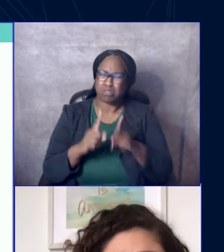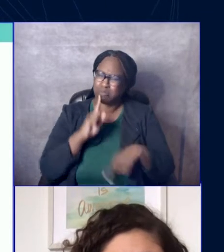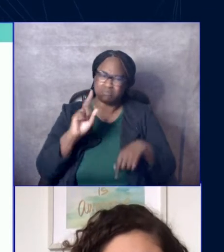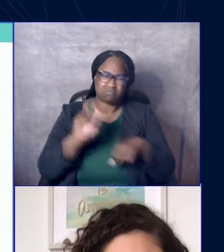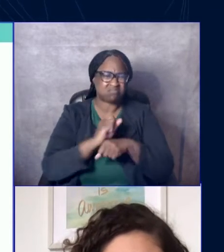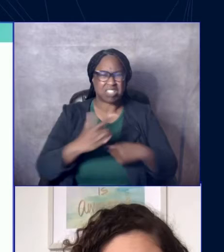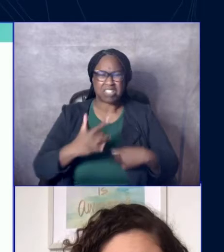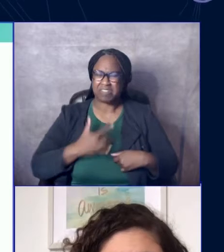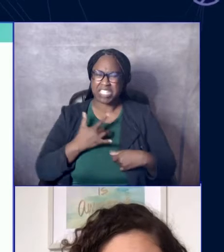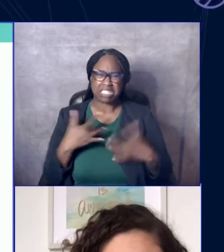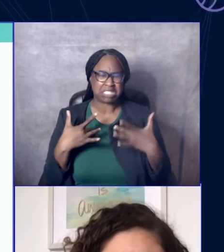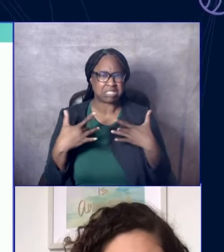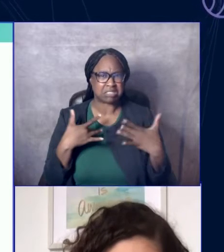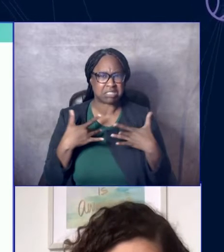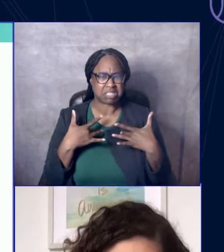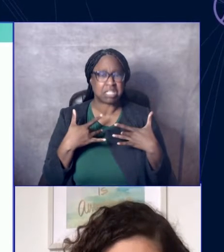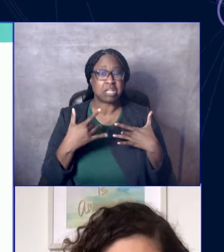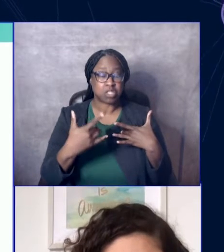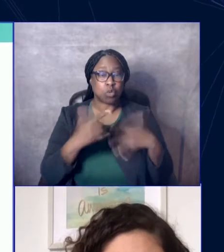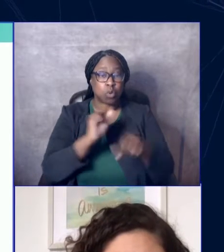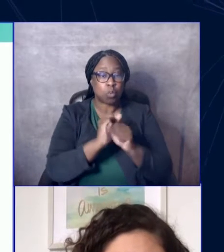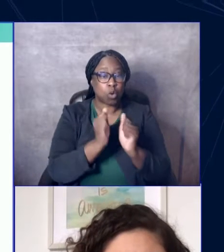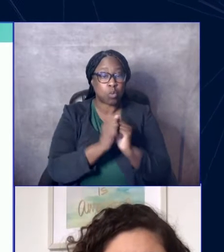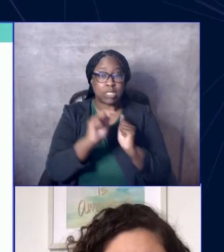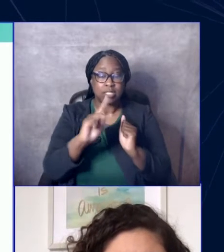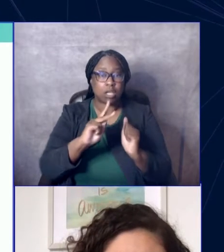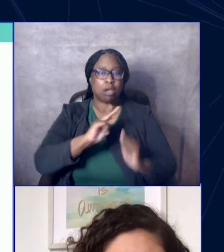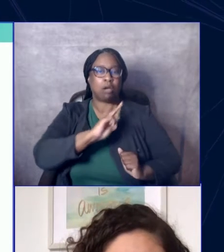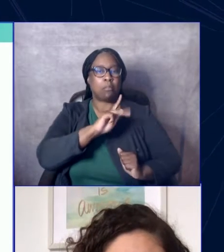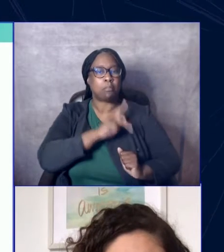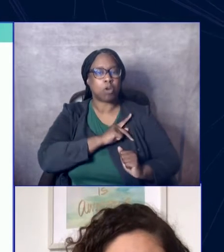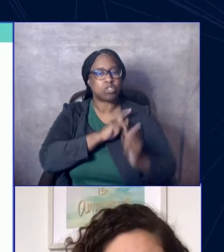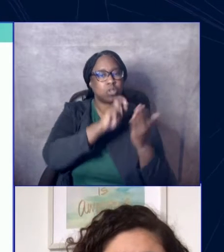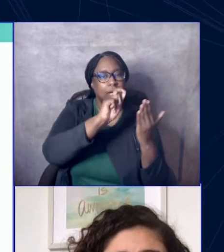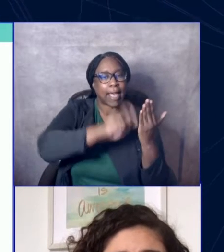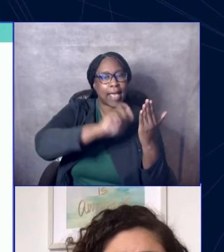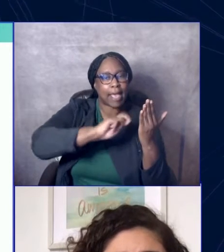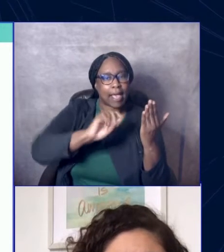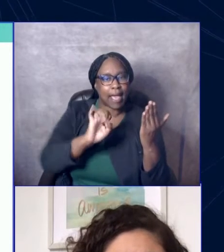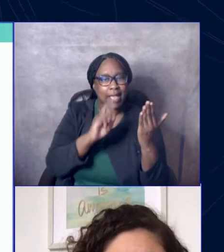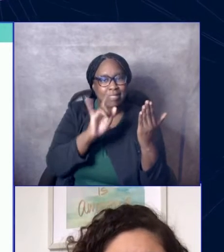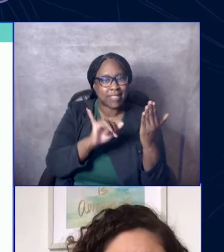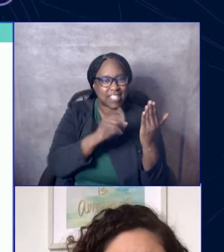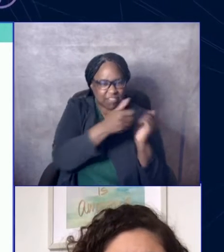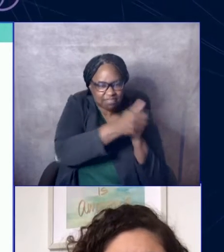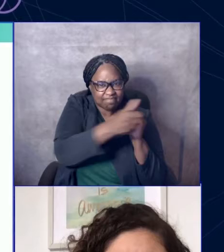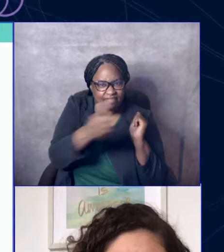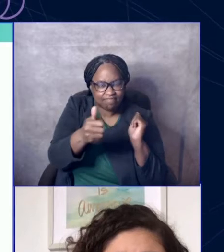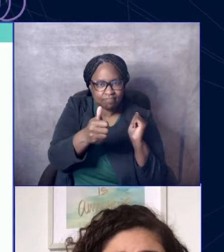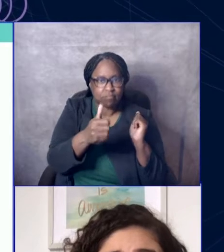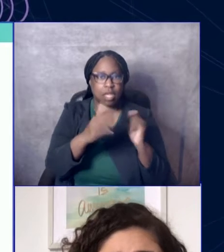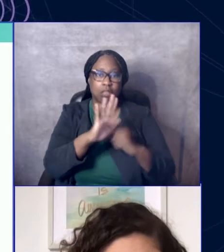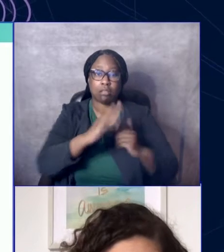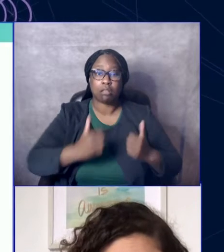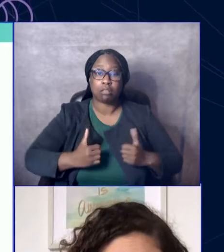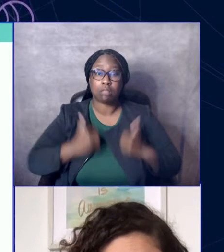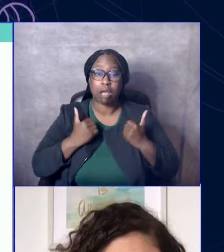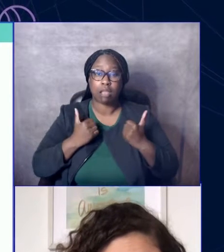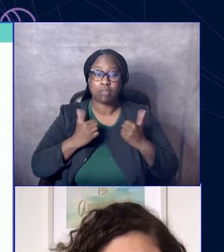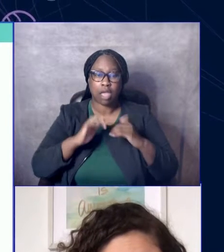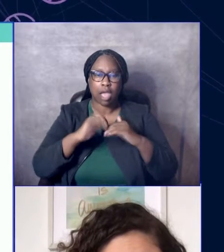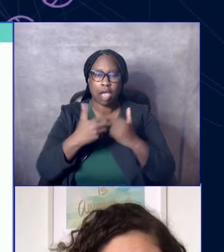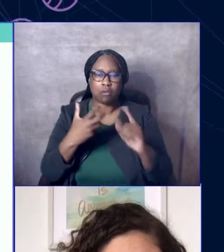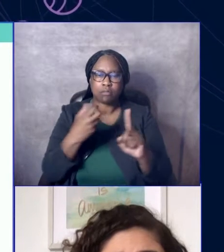like MTV to do personal essays from DACA recipients themselves on the impact that this was having on their lives and their fears for their